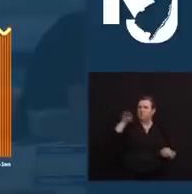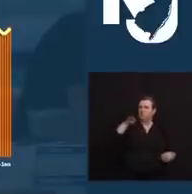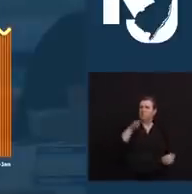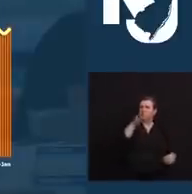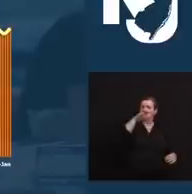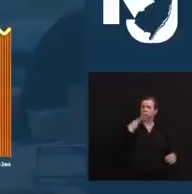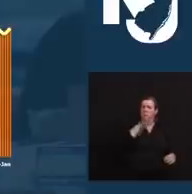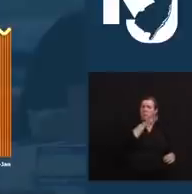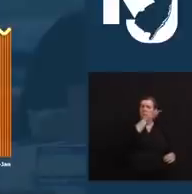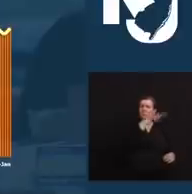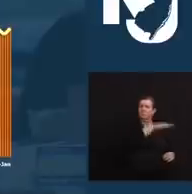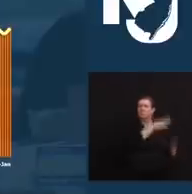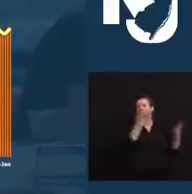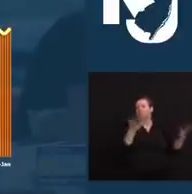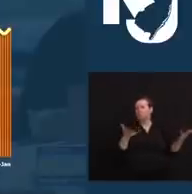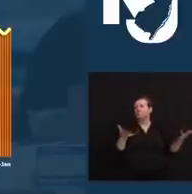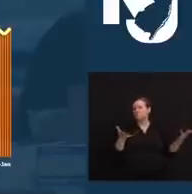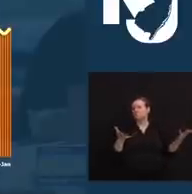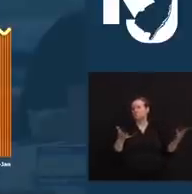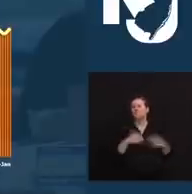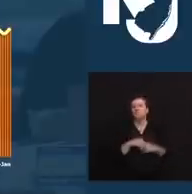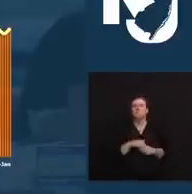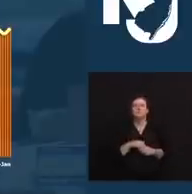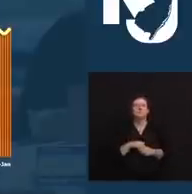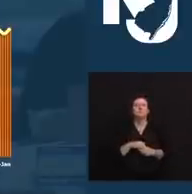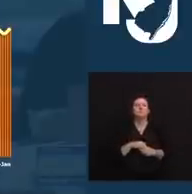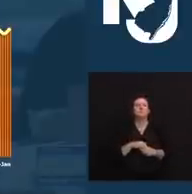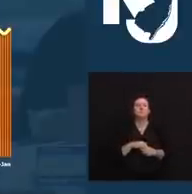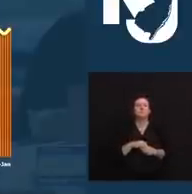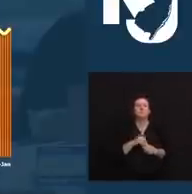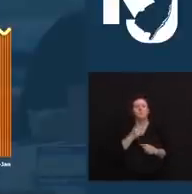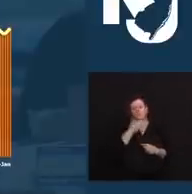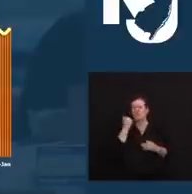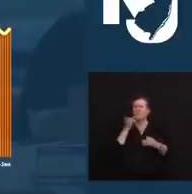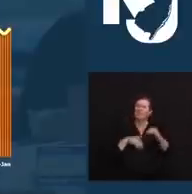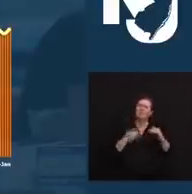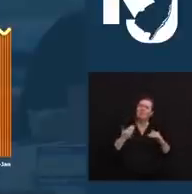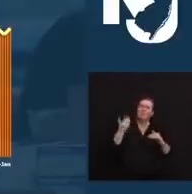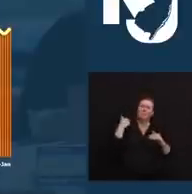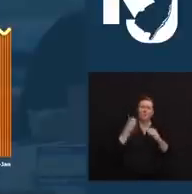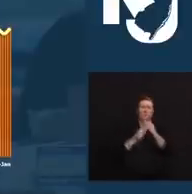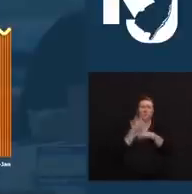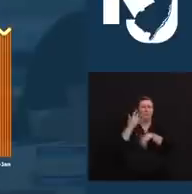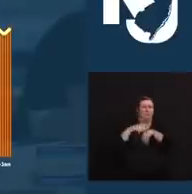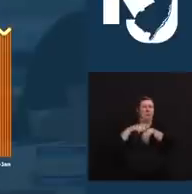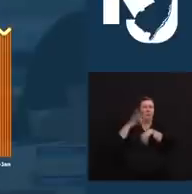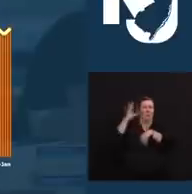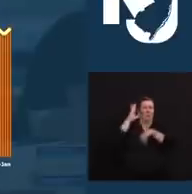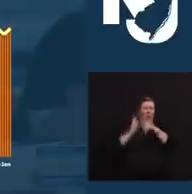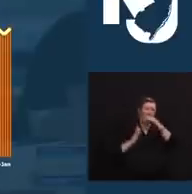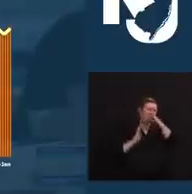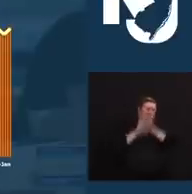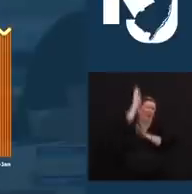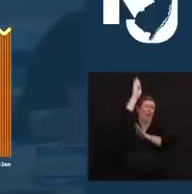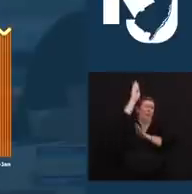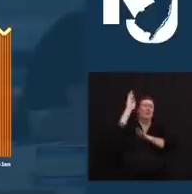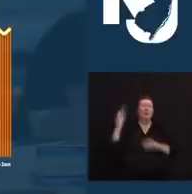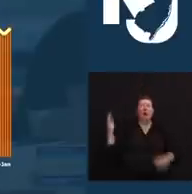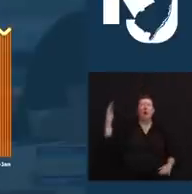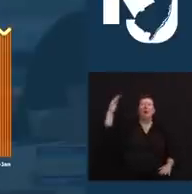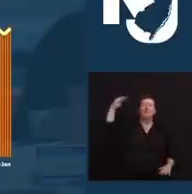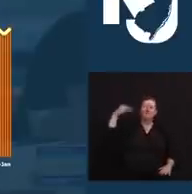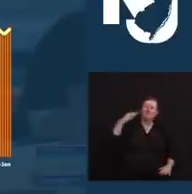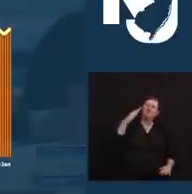8,270. Obviously, we're not near that. But that's a number that we cannot allow at any costs our